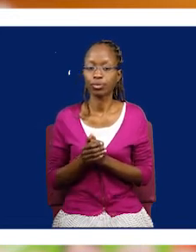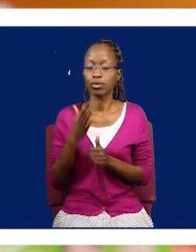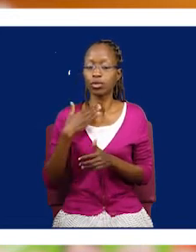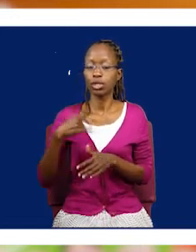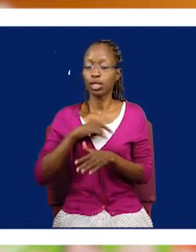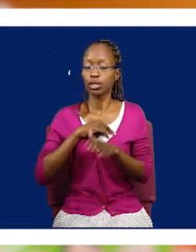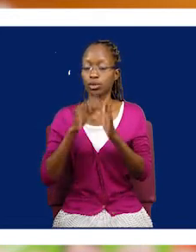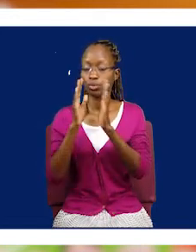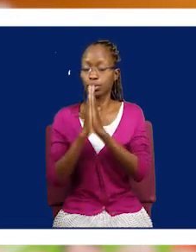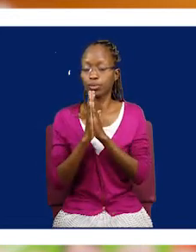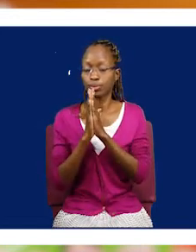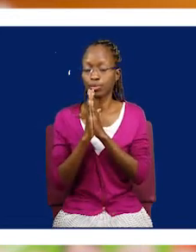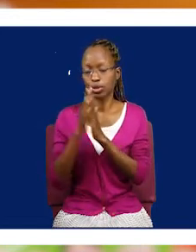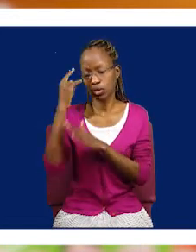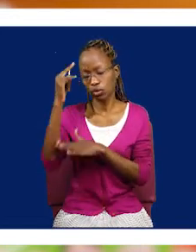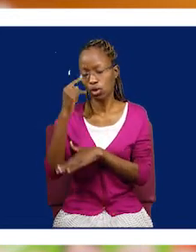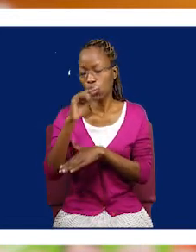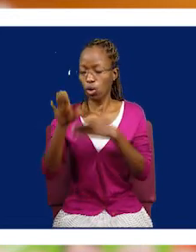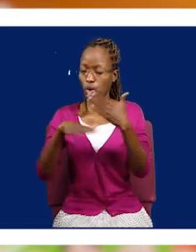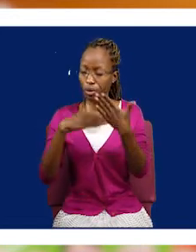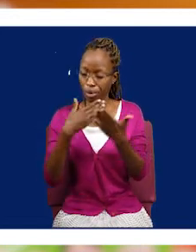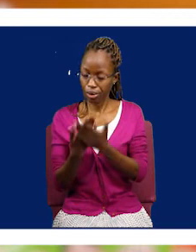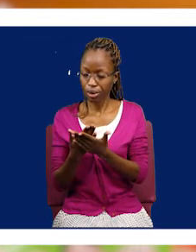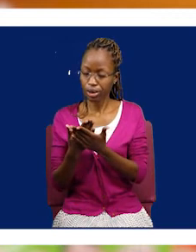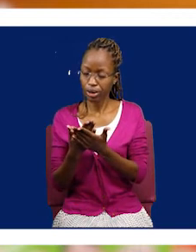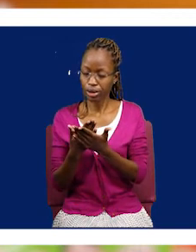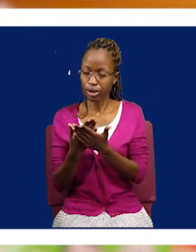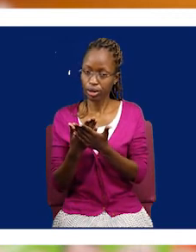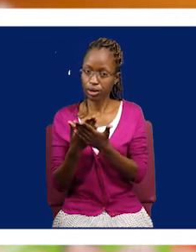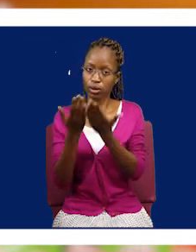would like us to pray for everyone else who